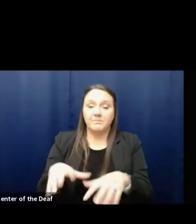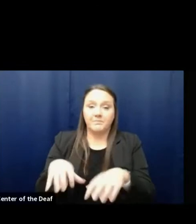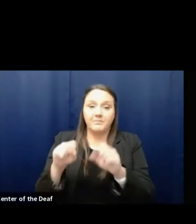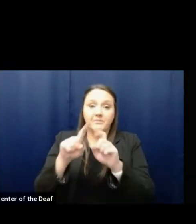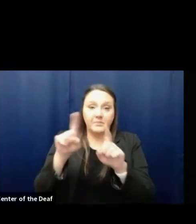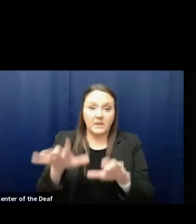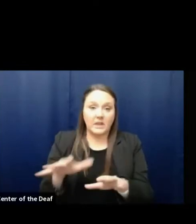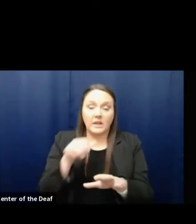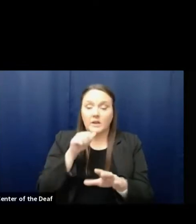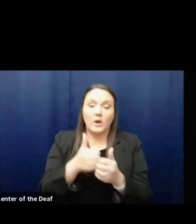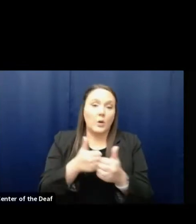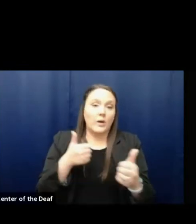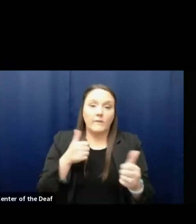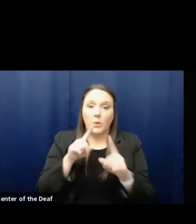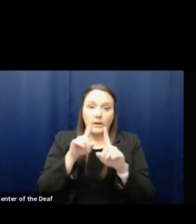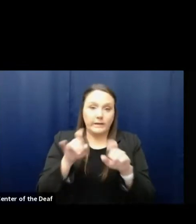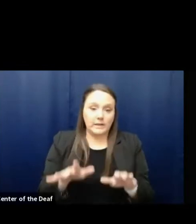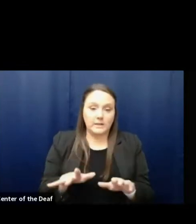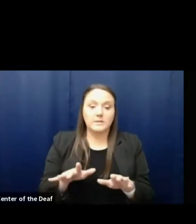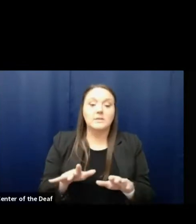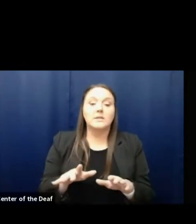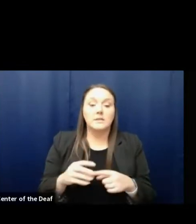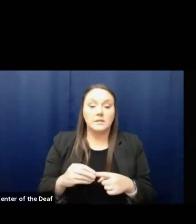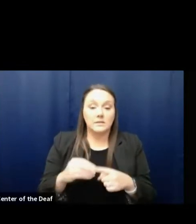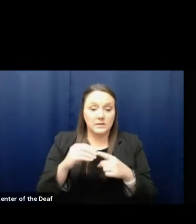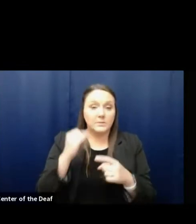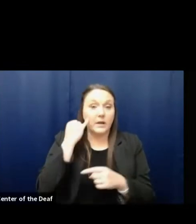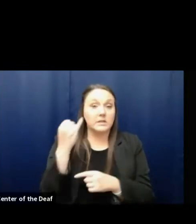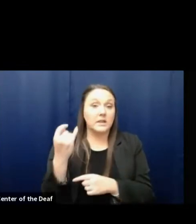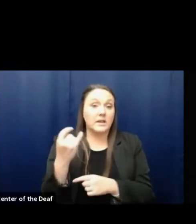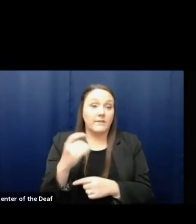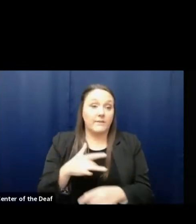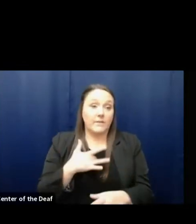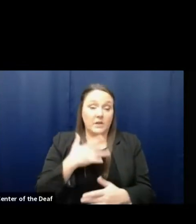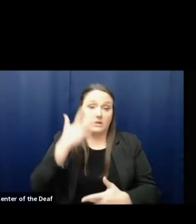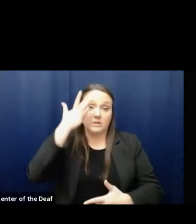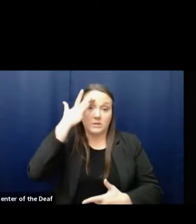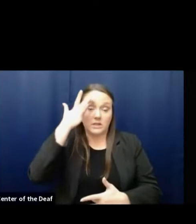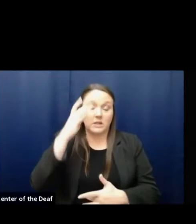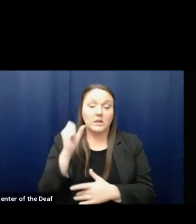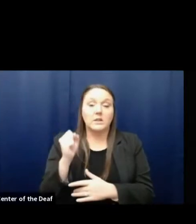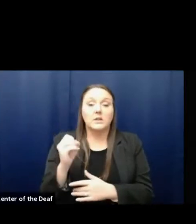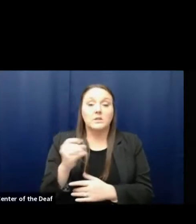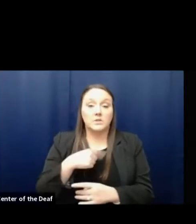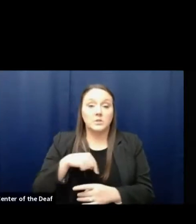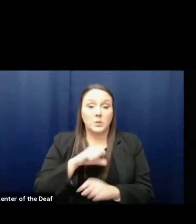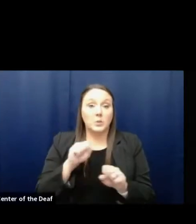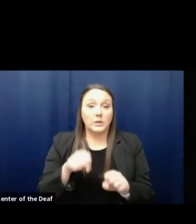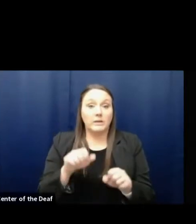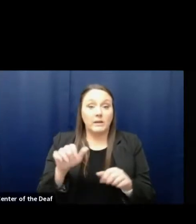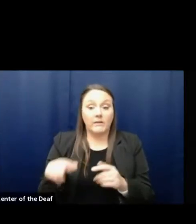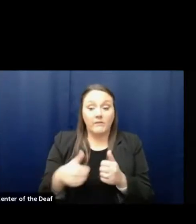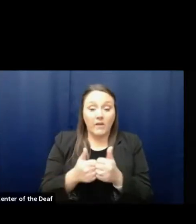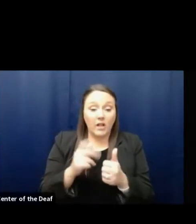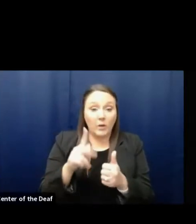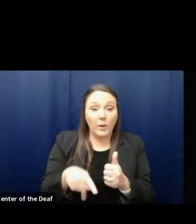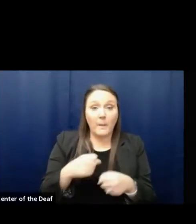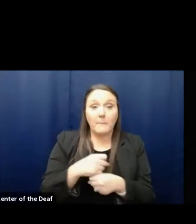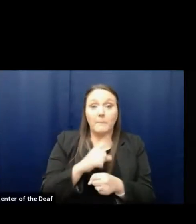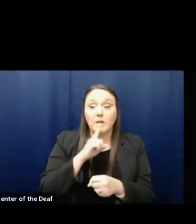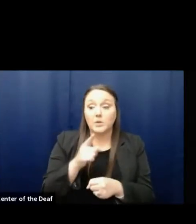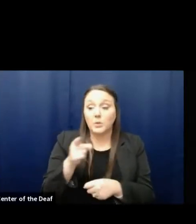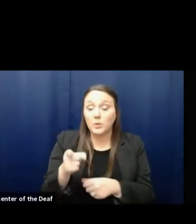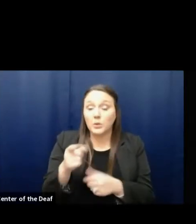don't avoid getting tested, especially if you're symptomatic, so that we can follow up with you, make sure that you have